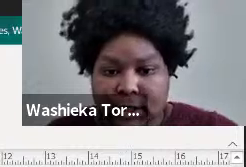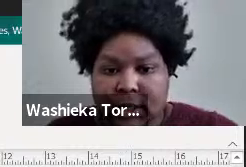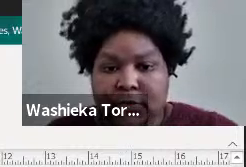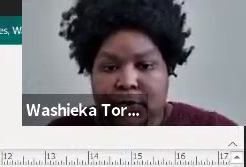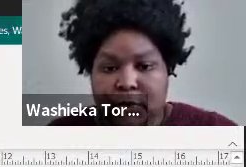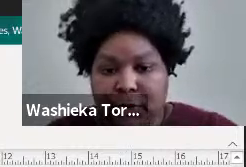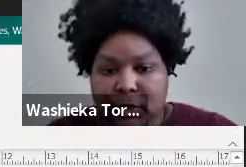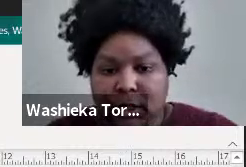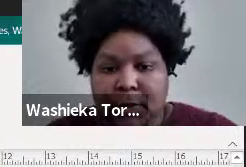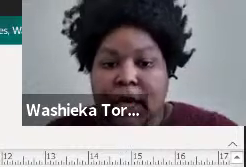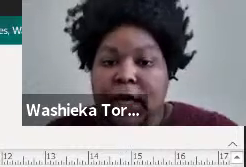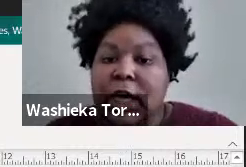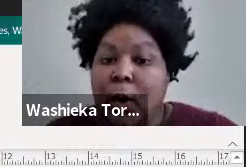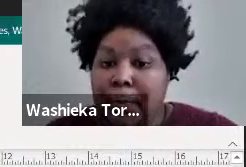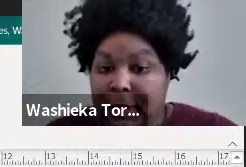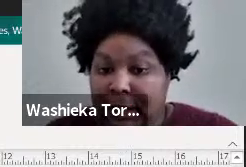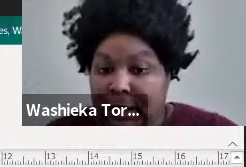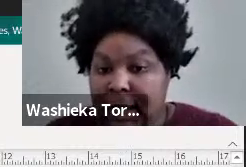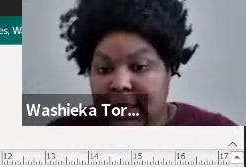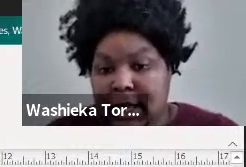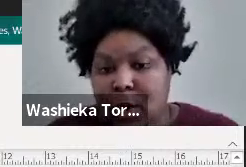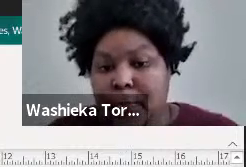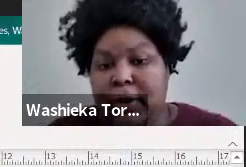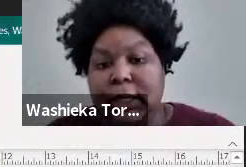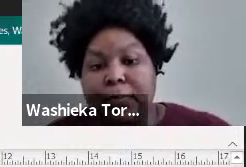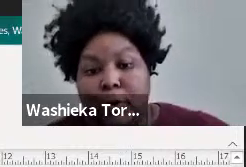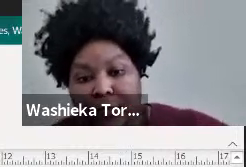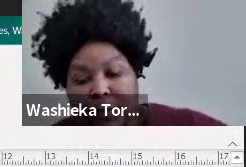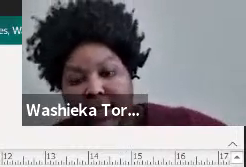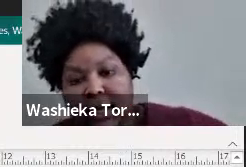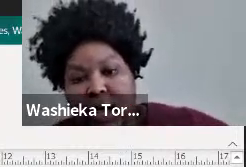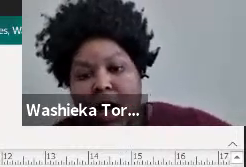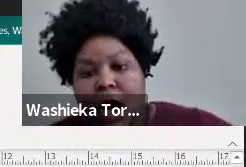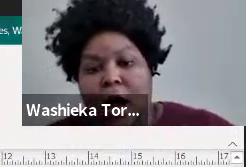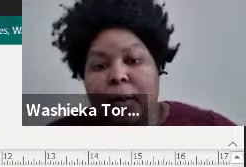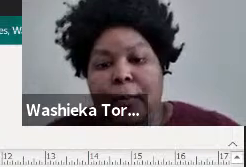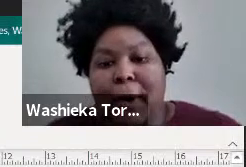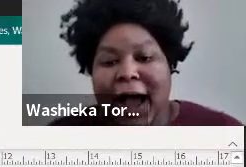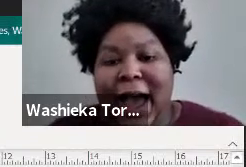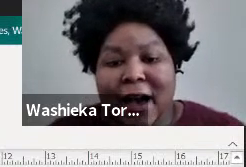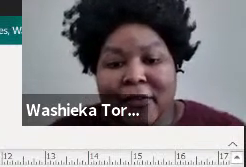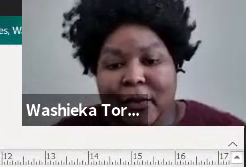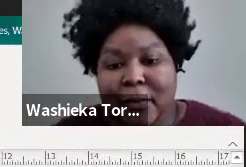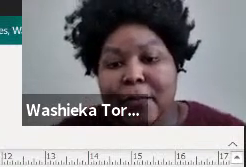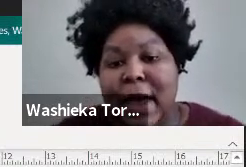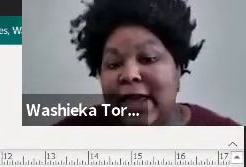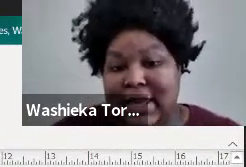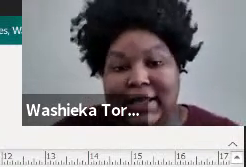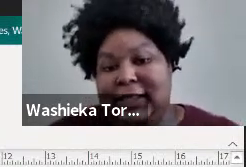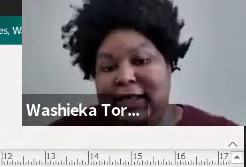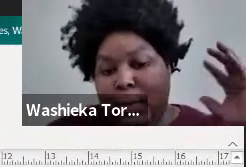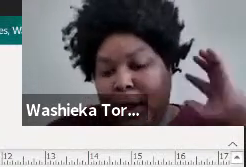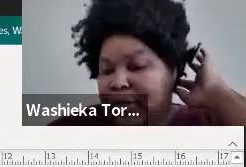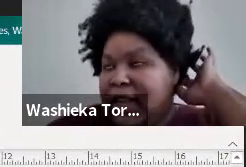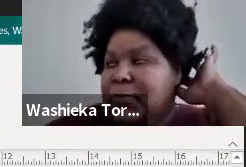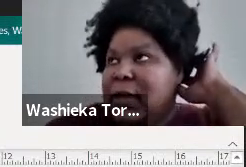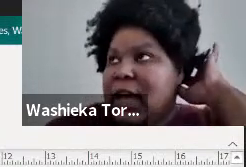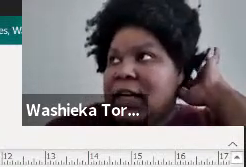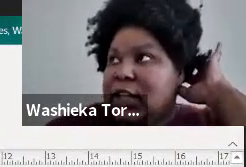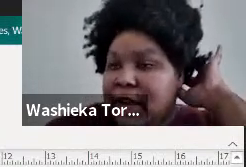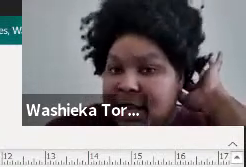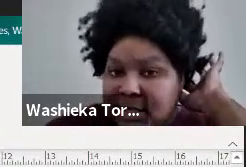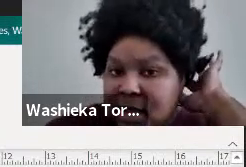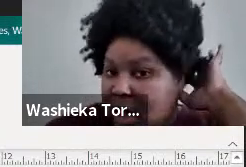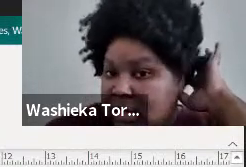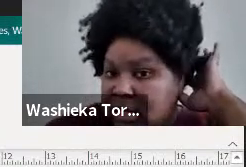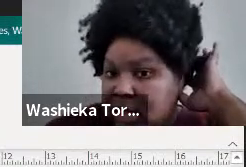Food justice, food system, eco-ability, and the eco-ability movement. I have many things to say about this